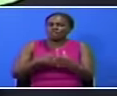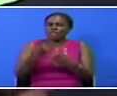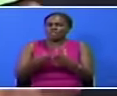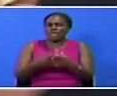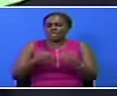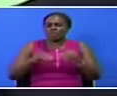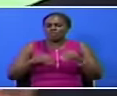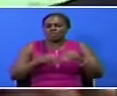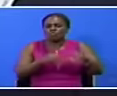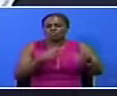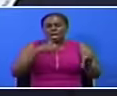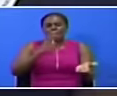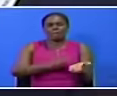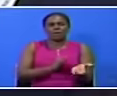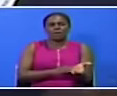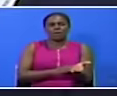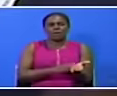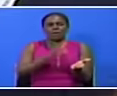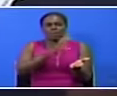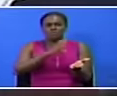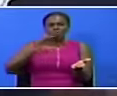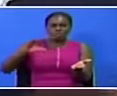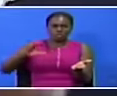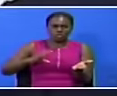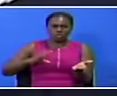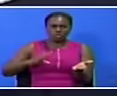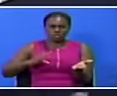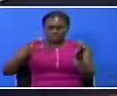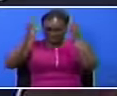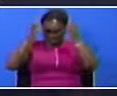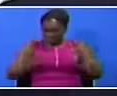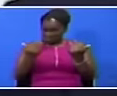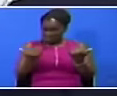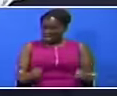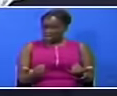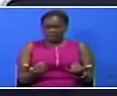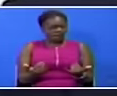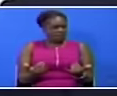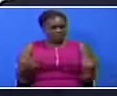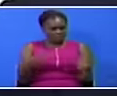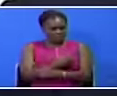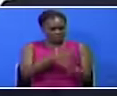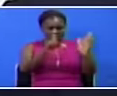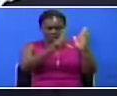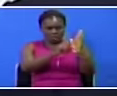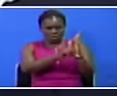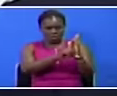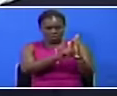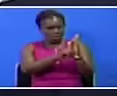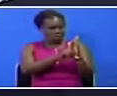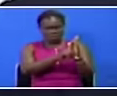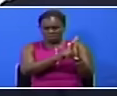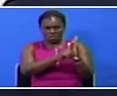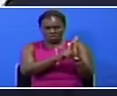Chairman. That's what I suggest. If the Commission decides to make unilateral decisions in disregard of the law, then we are headed for a state